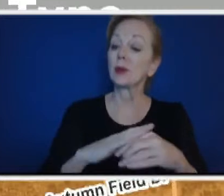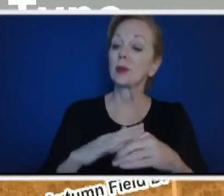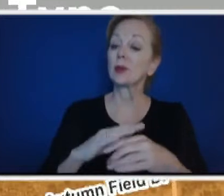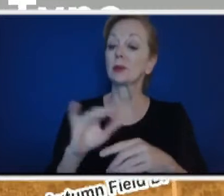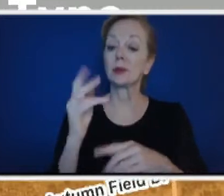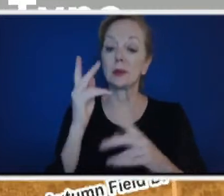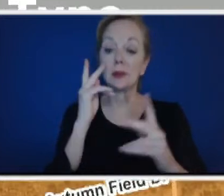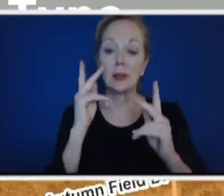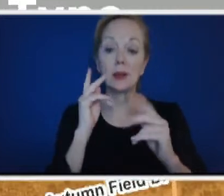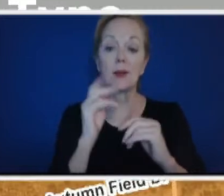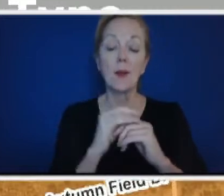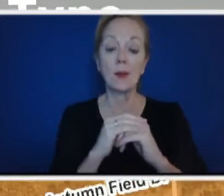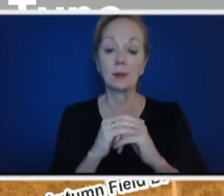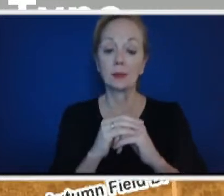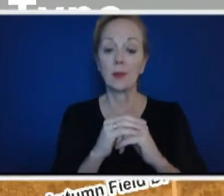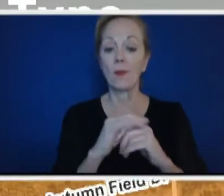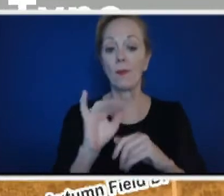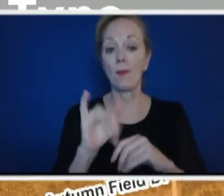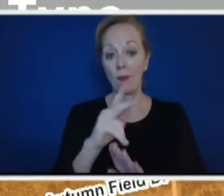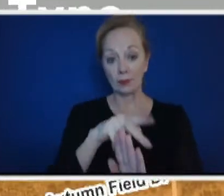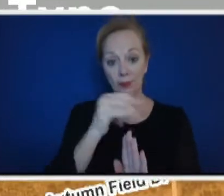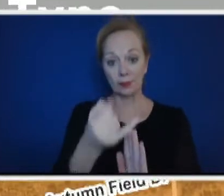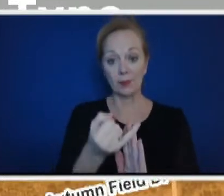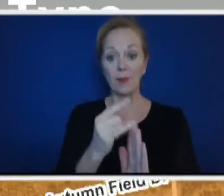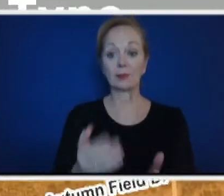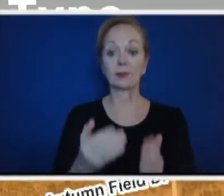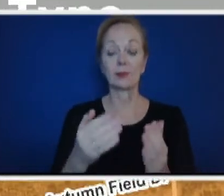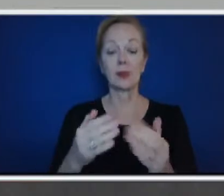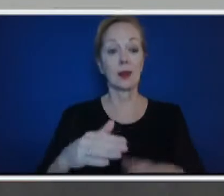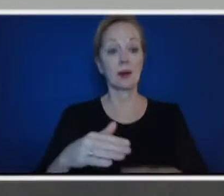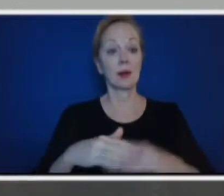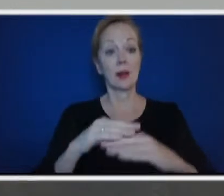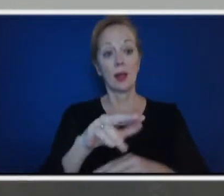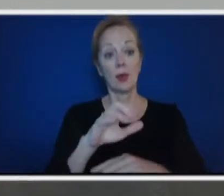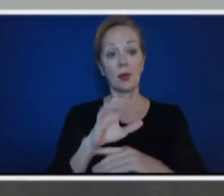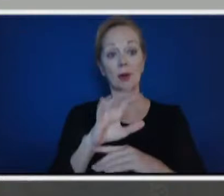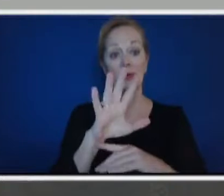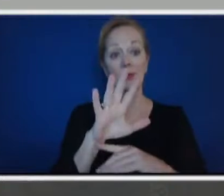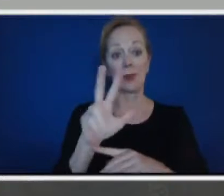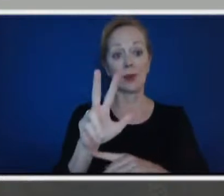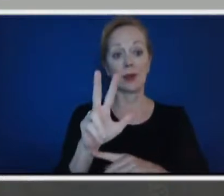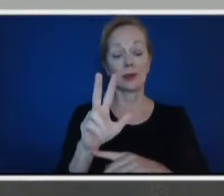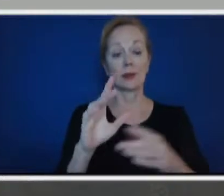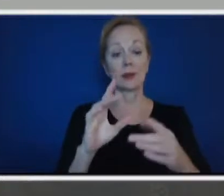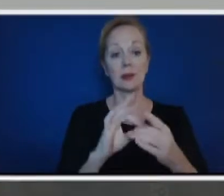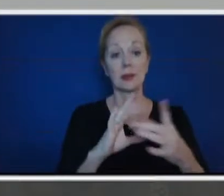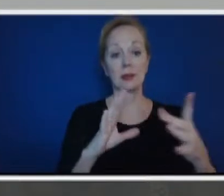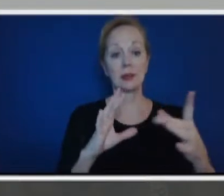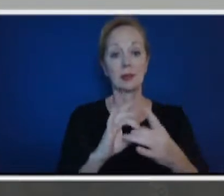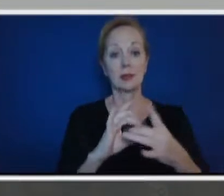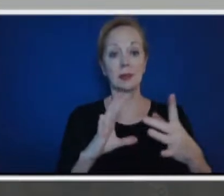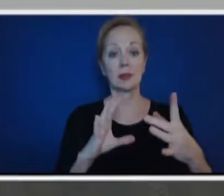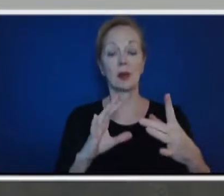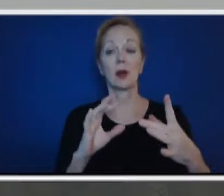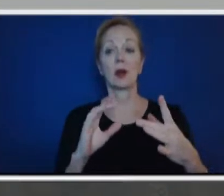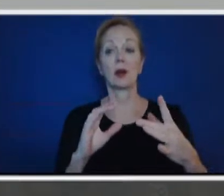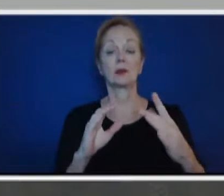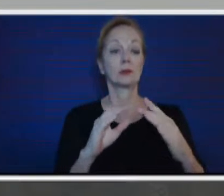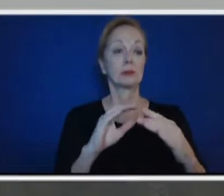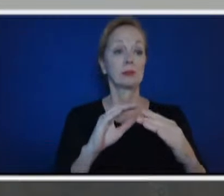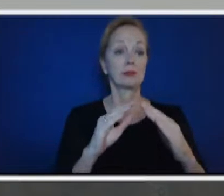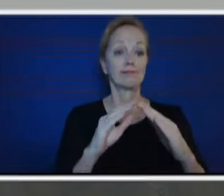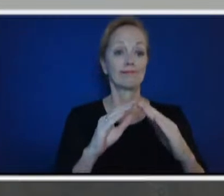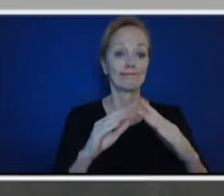site. This project is proposing up to 353 detached and/or attached dwelling units. We do have some